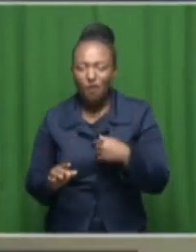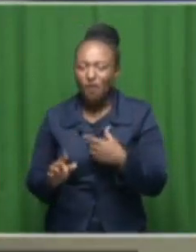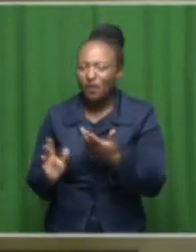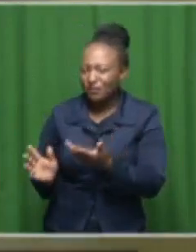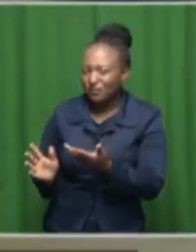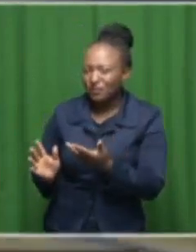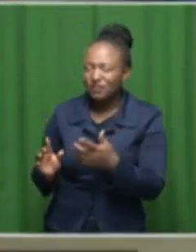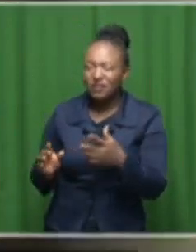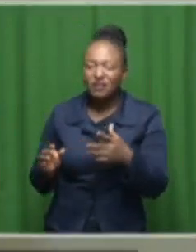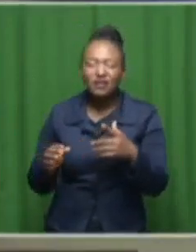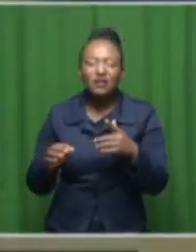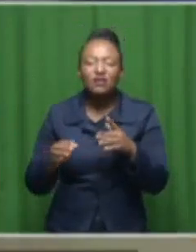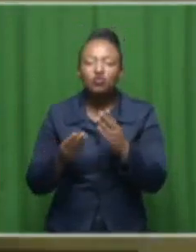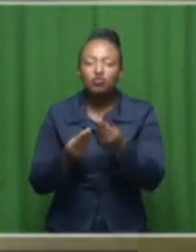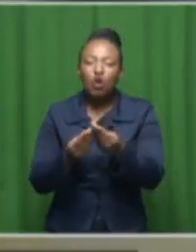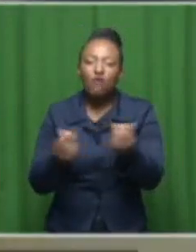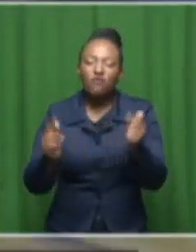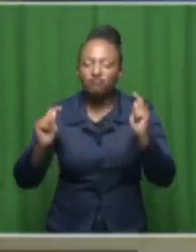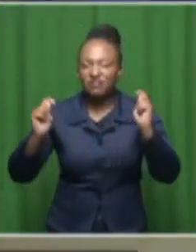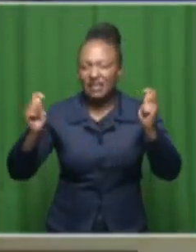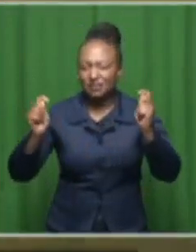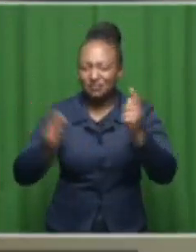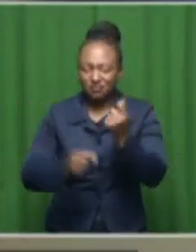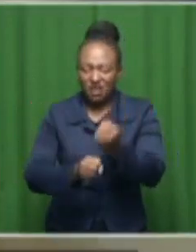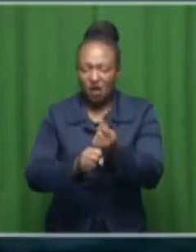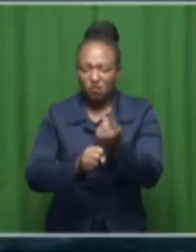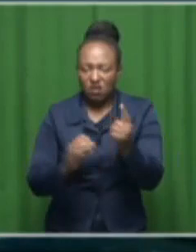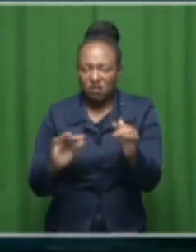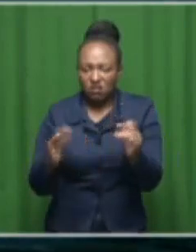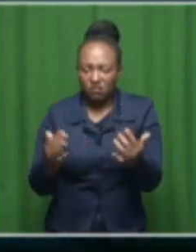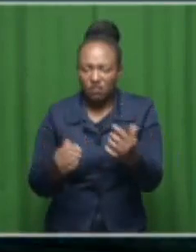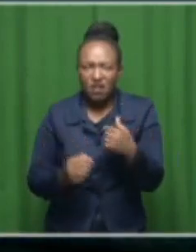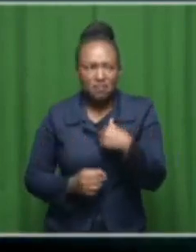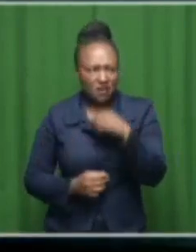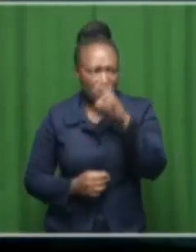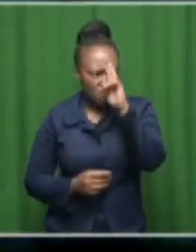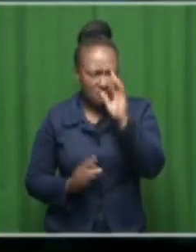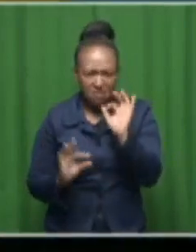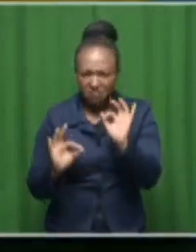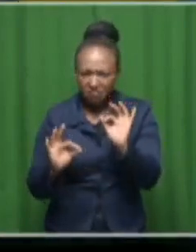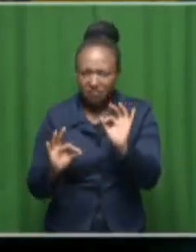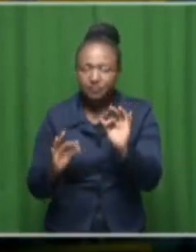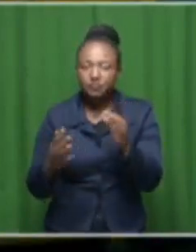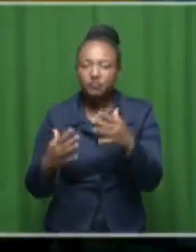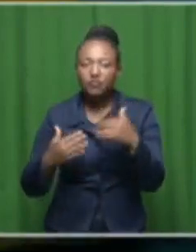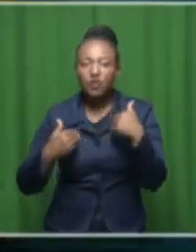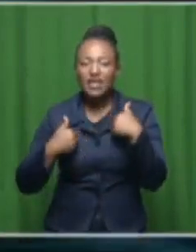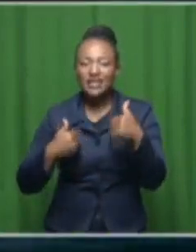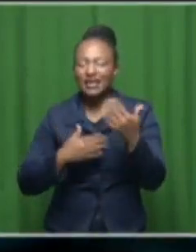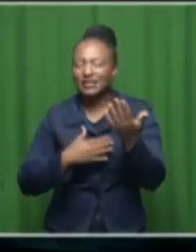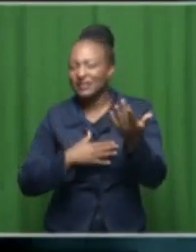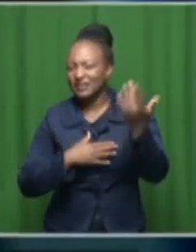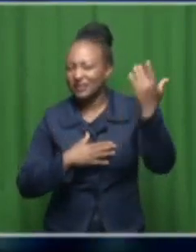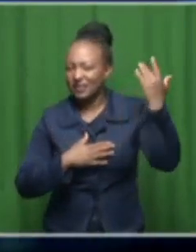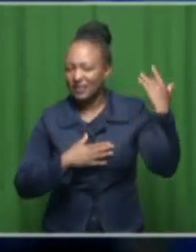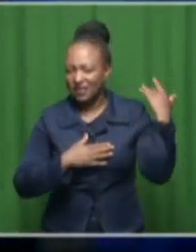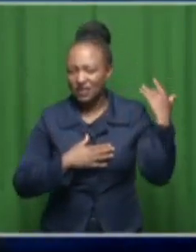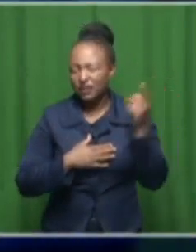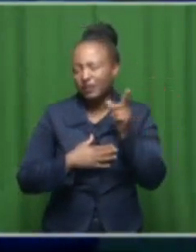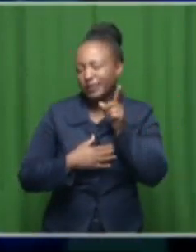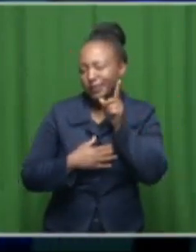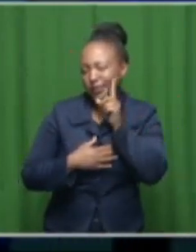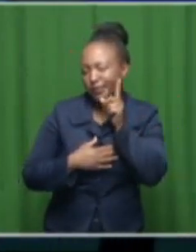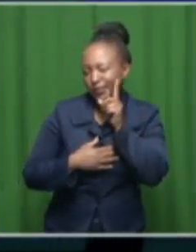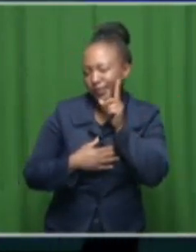the mobility solutions for Gauteng, because if I remember correctly, at inception, this was meant to be a sort of a trial, if you